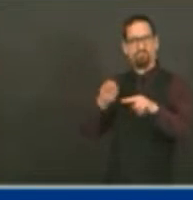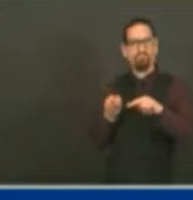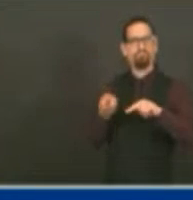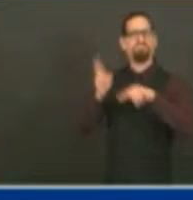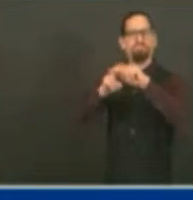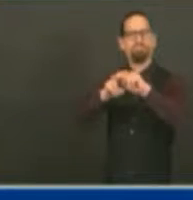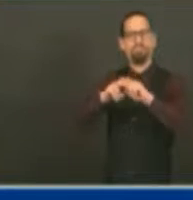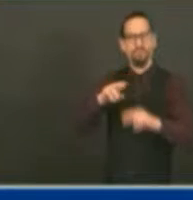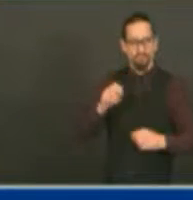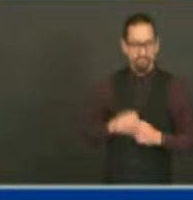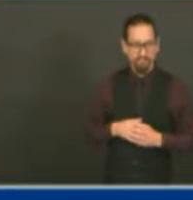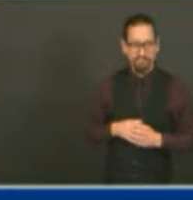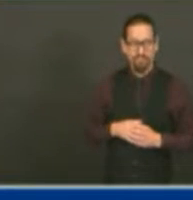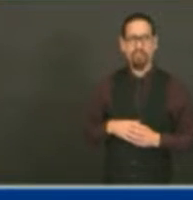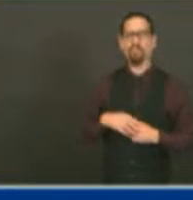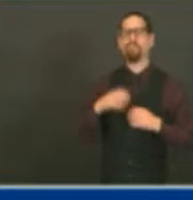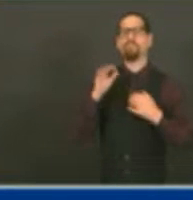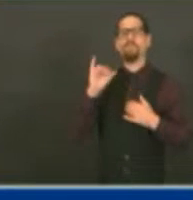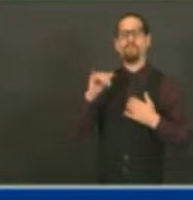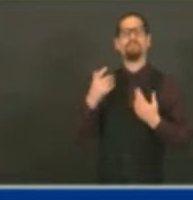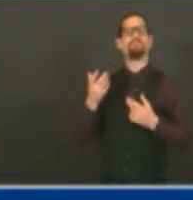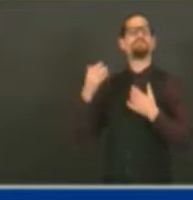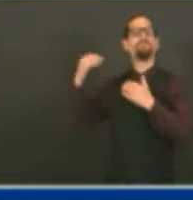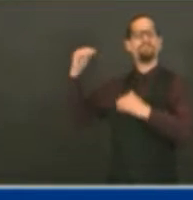per 100,000 up to